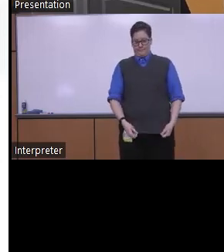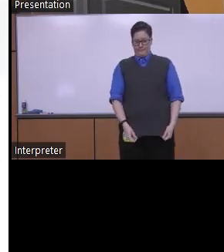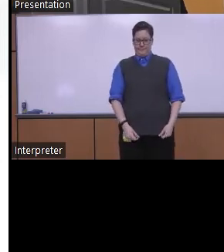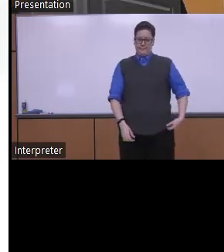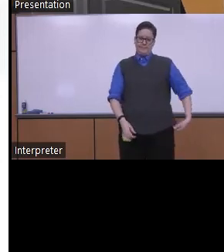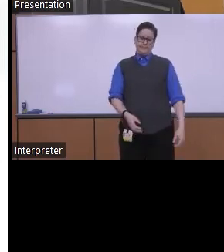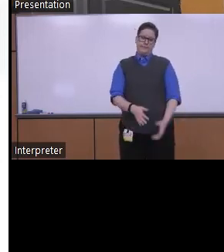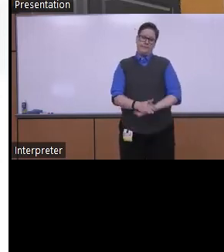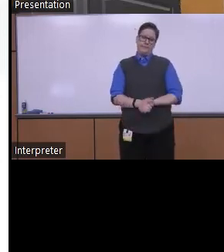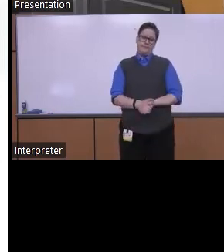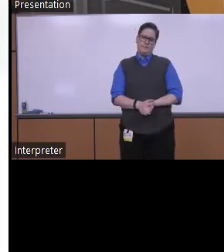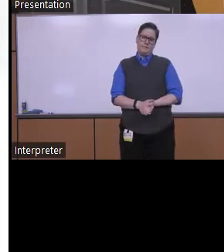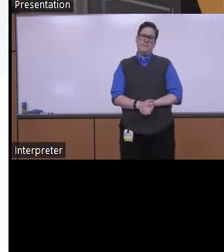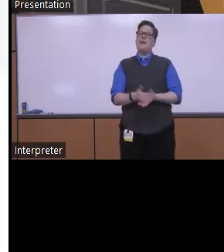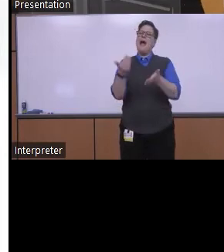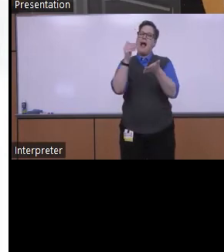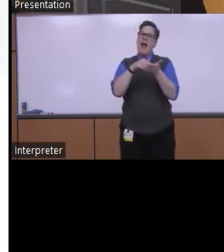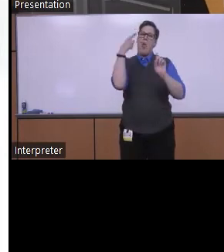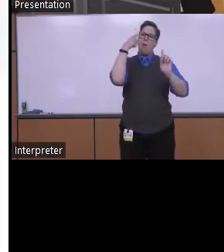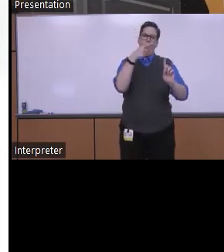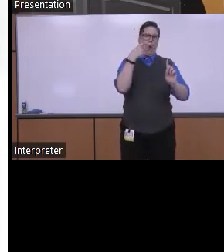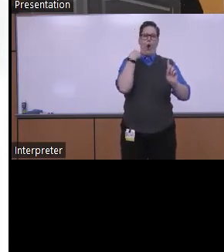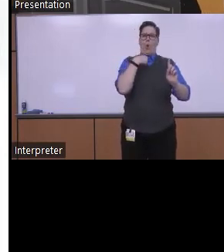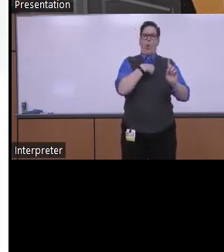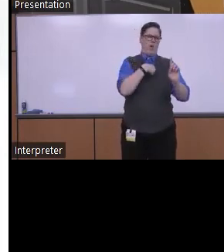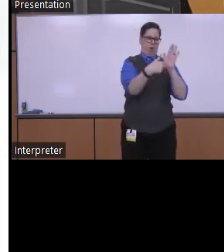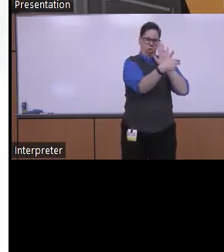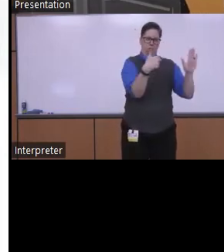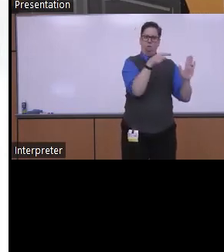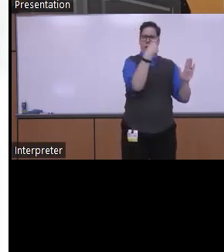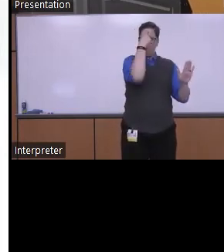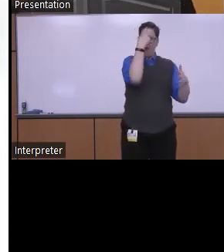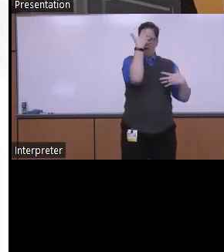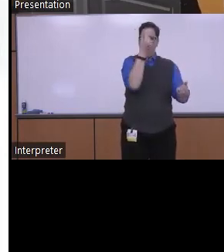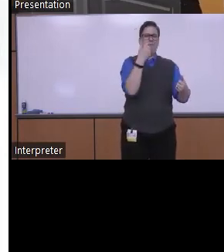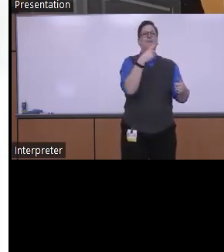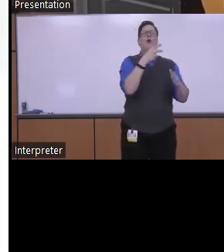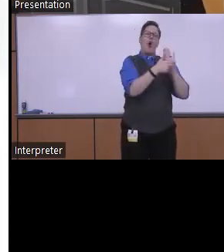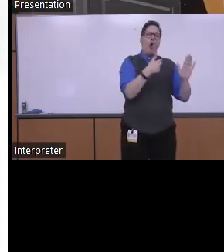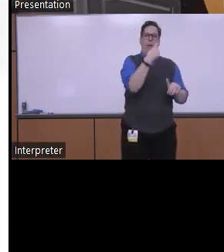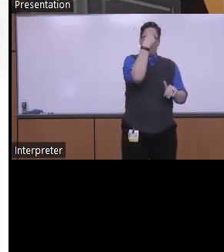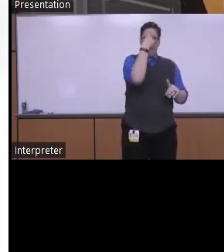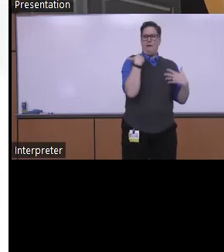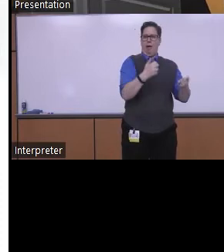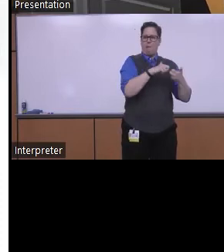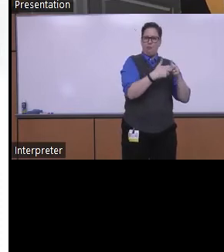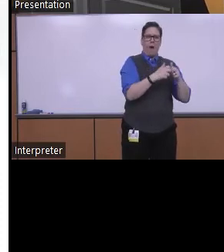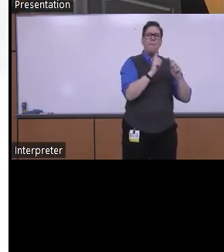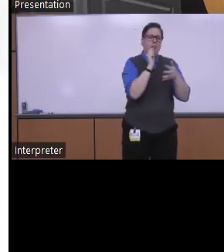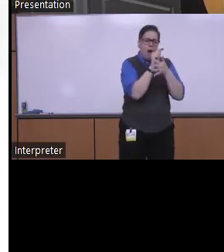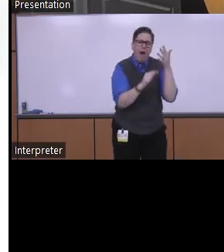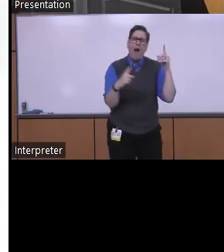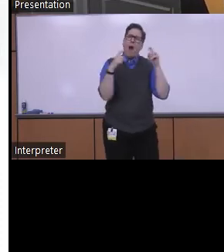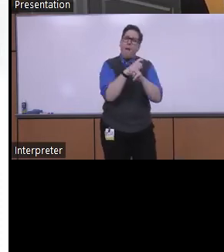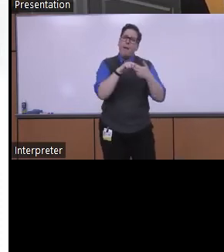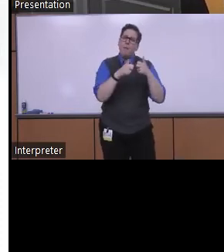And this idea that we can psychologize or psychiatrize complex problems such as this and kind of think about what is wrong with